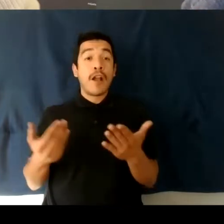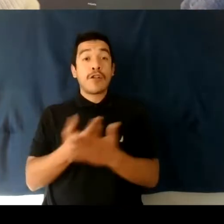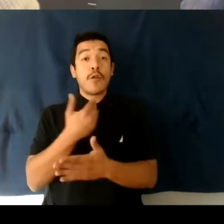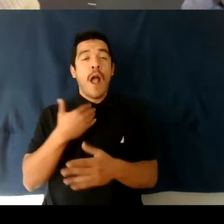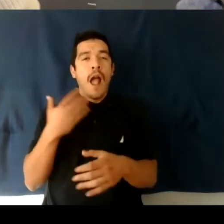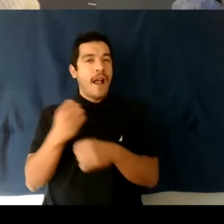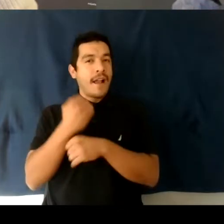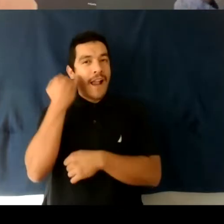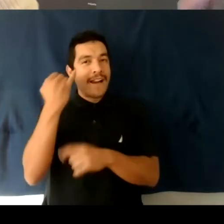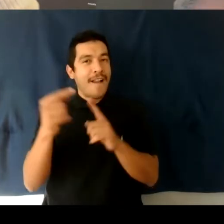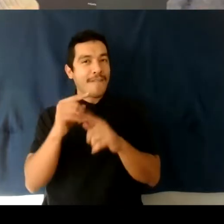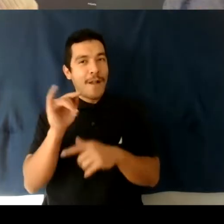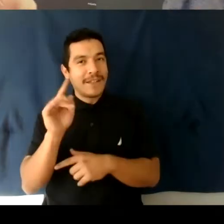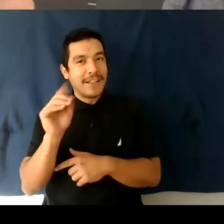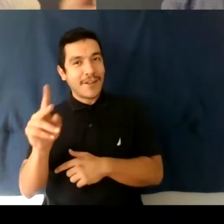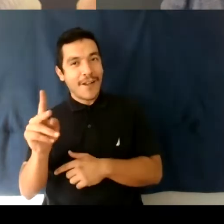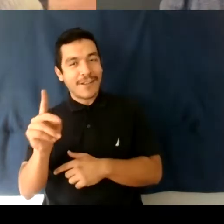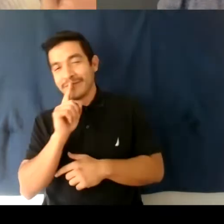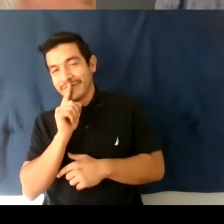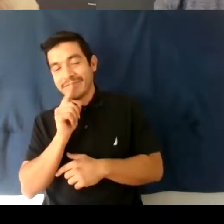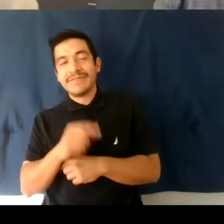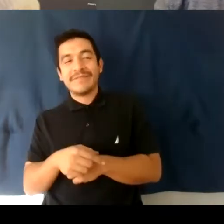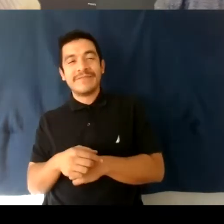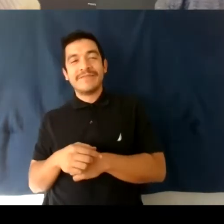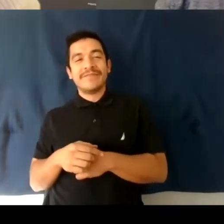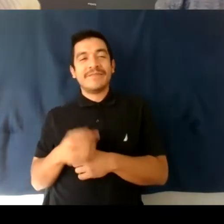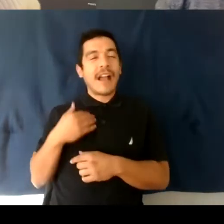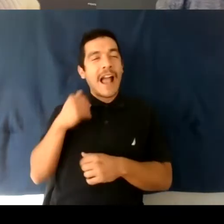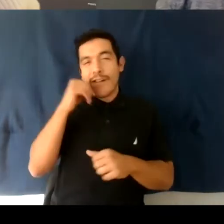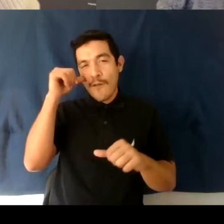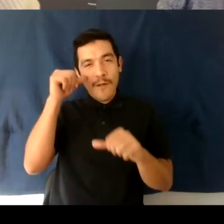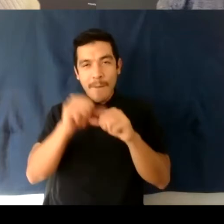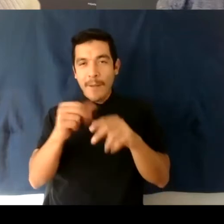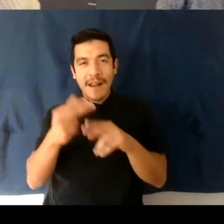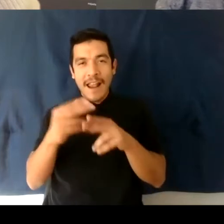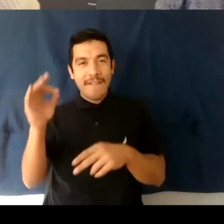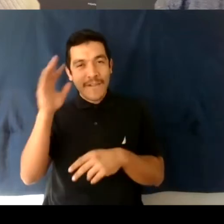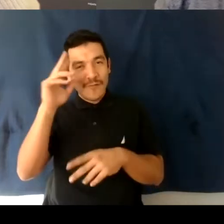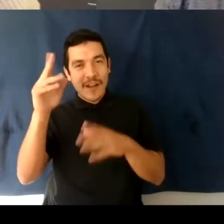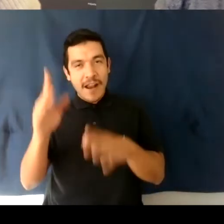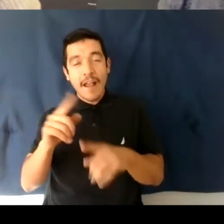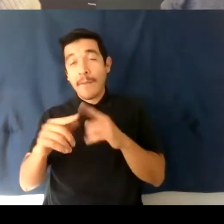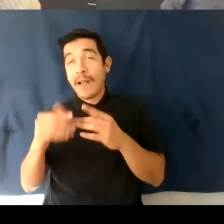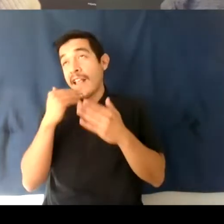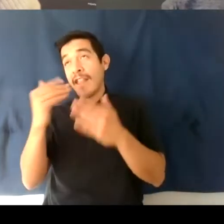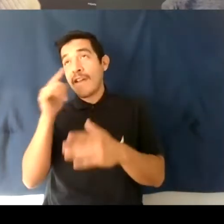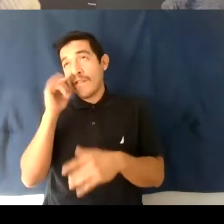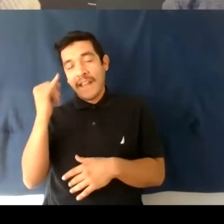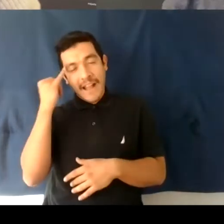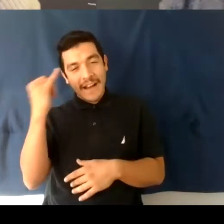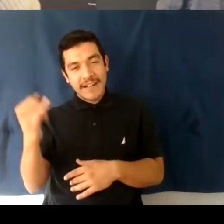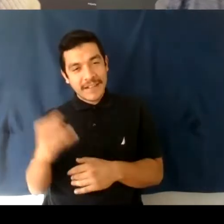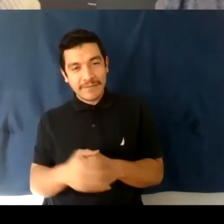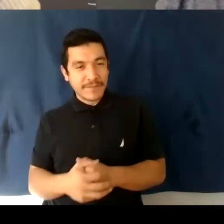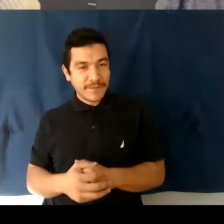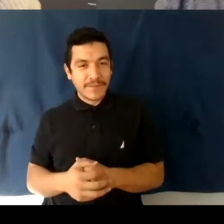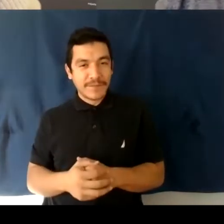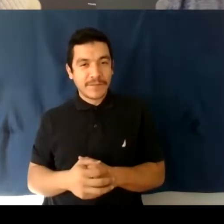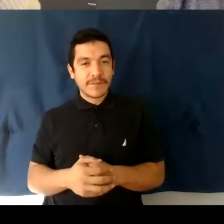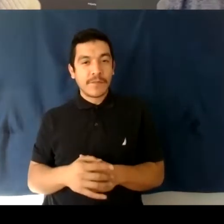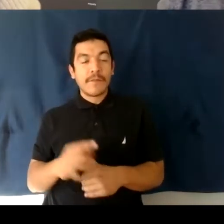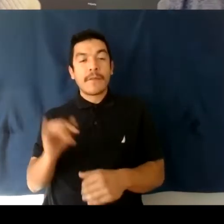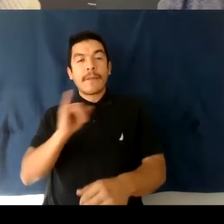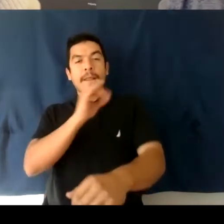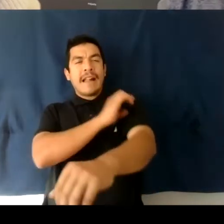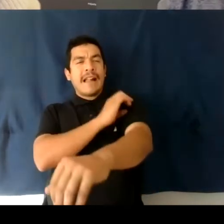So shout nice. out to, I don't remember the name of the creator, but thank you for this idea. It was like an